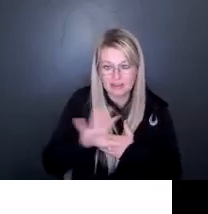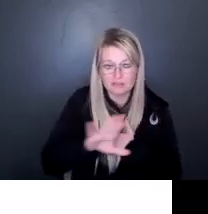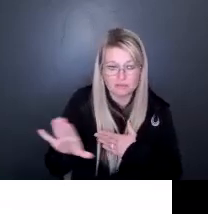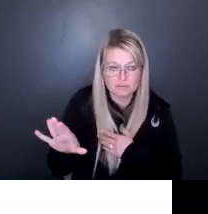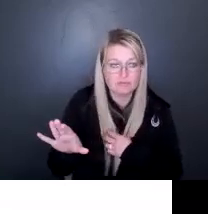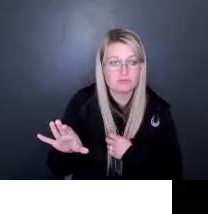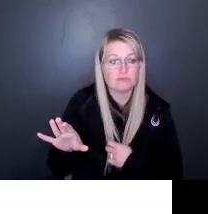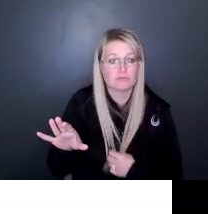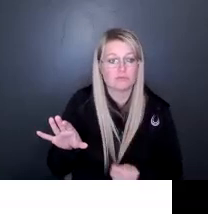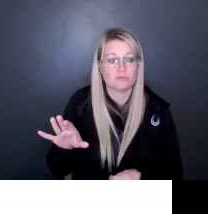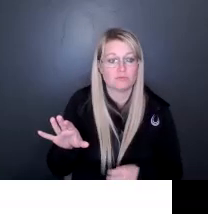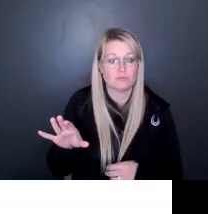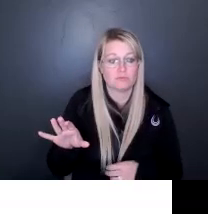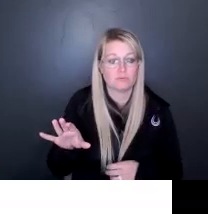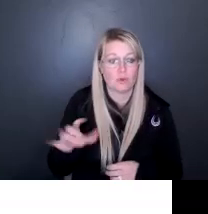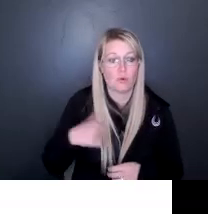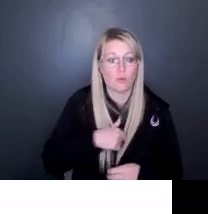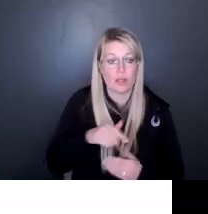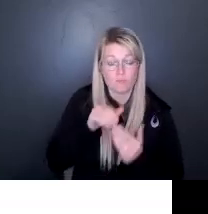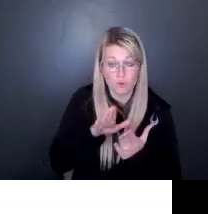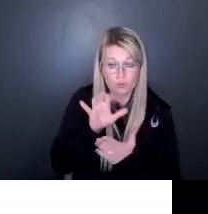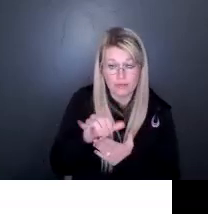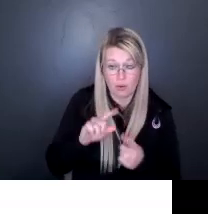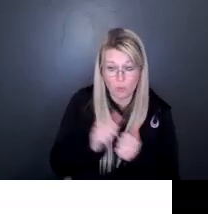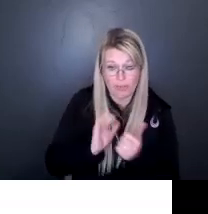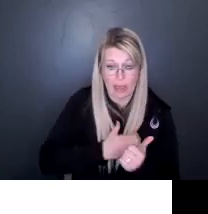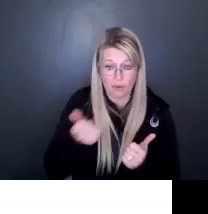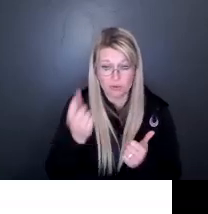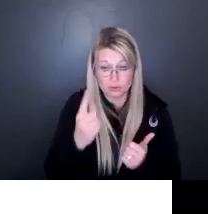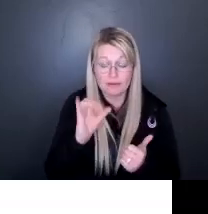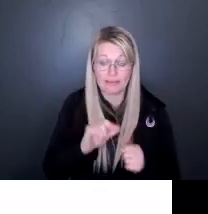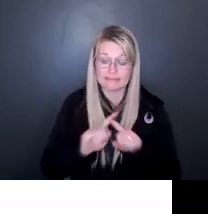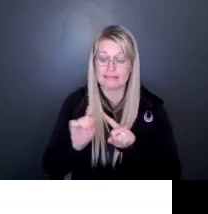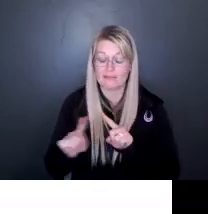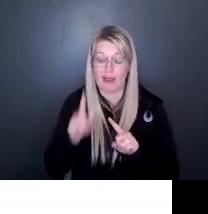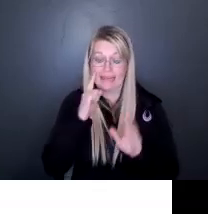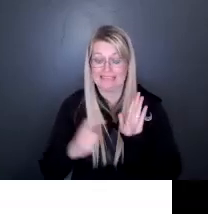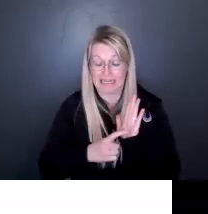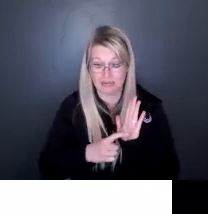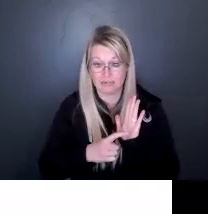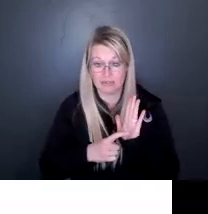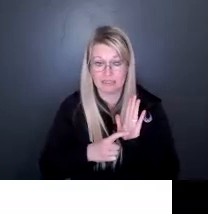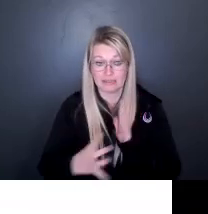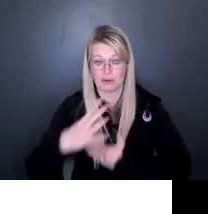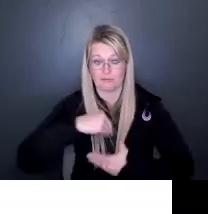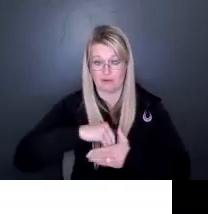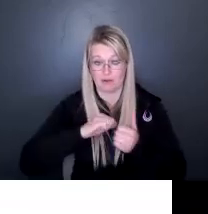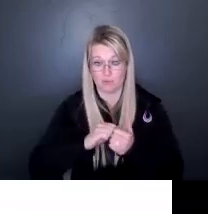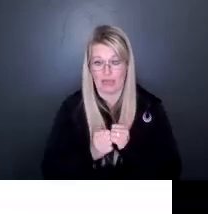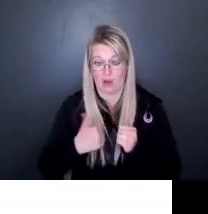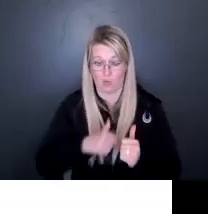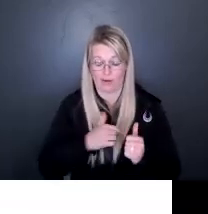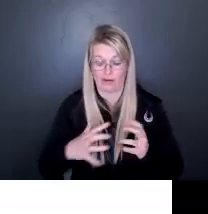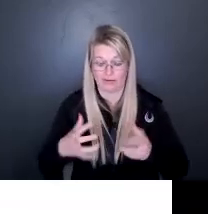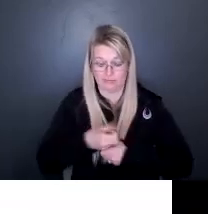learners. We approach that with the understanding that different identities can intersect in ways that they can